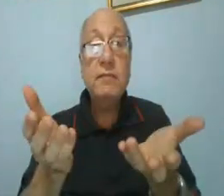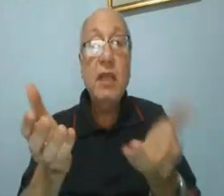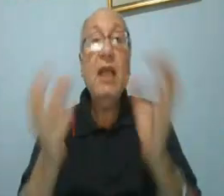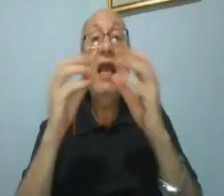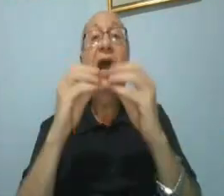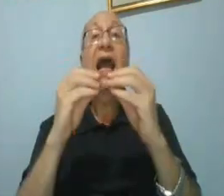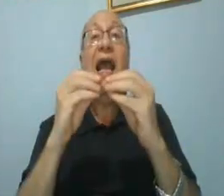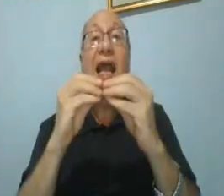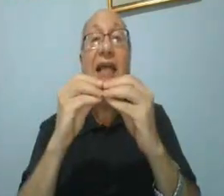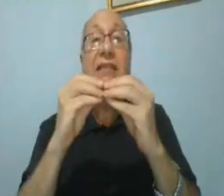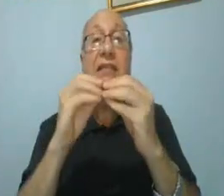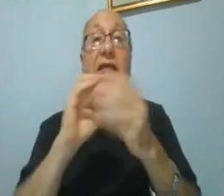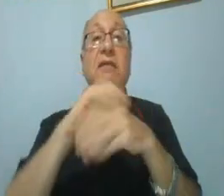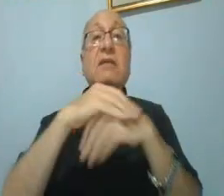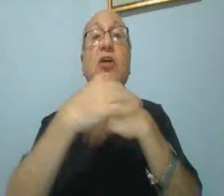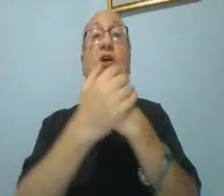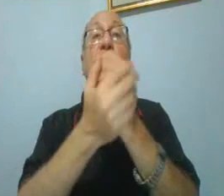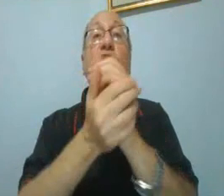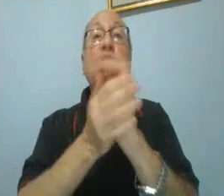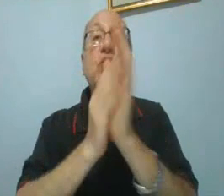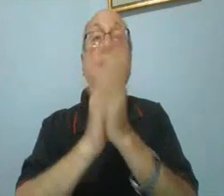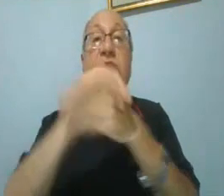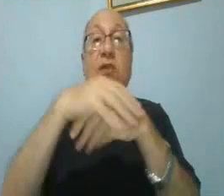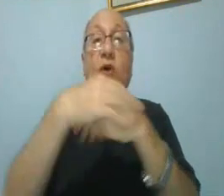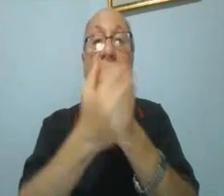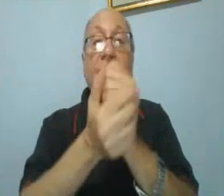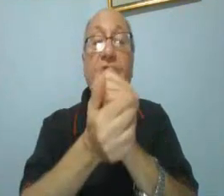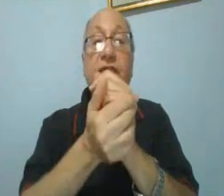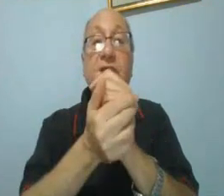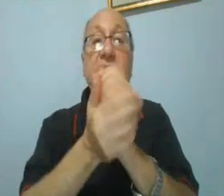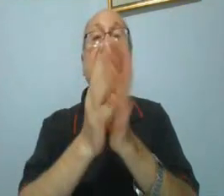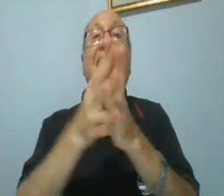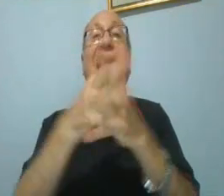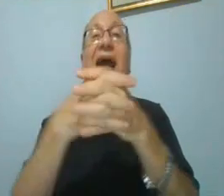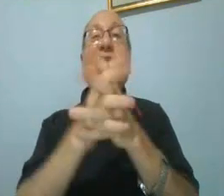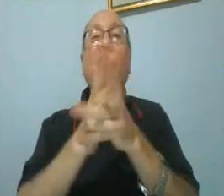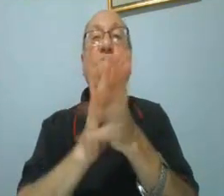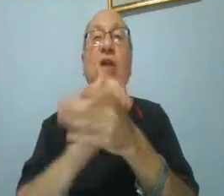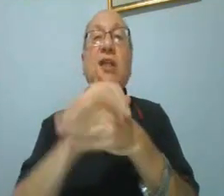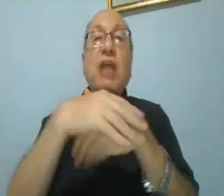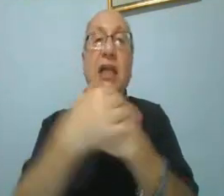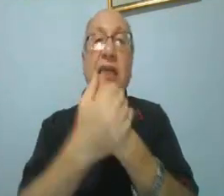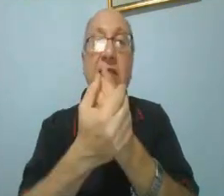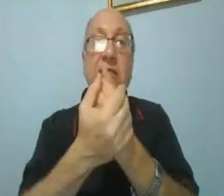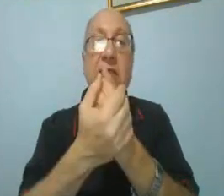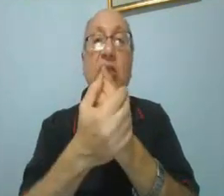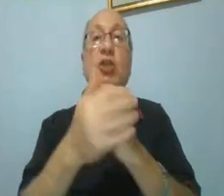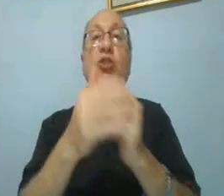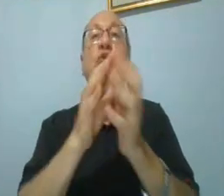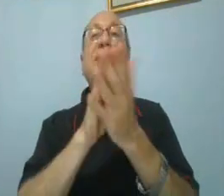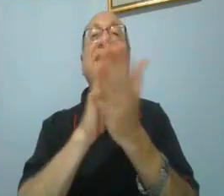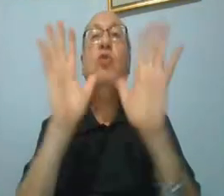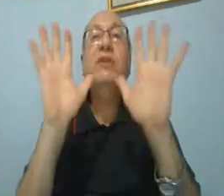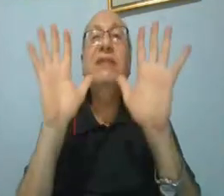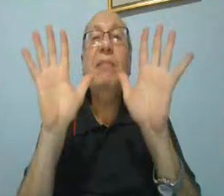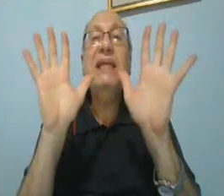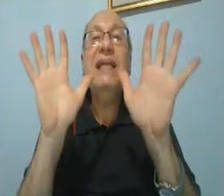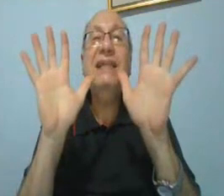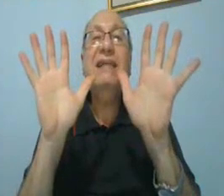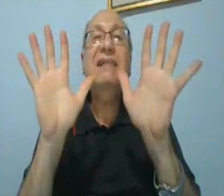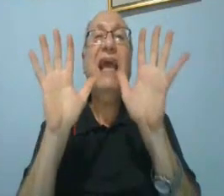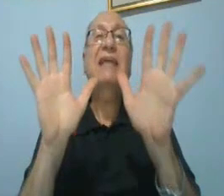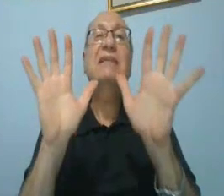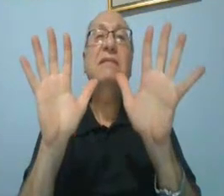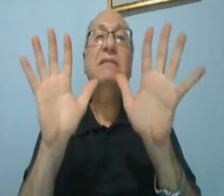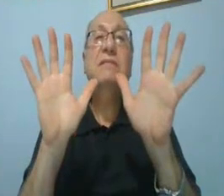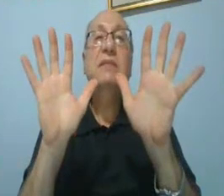water and use of alcohol gel to